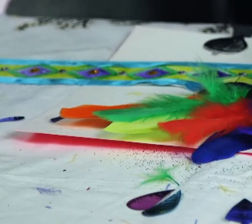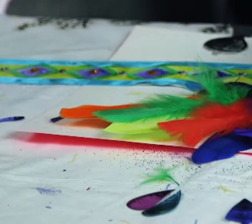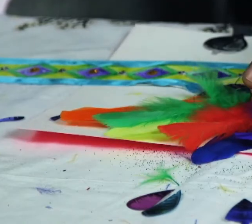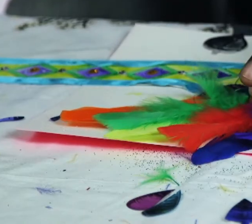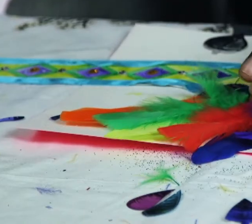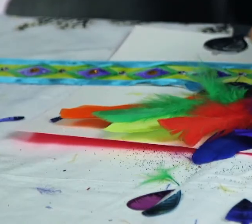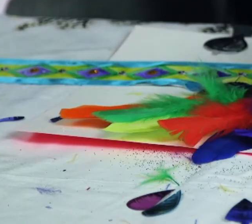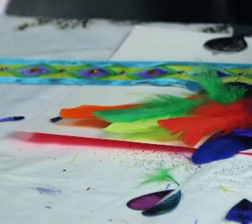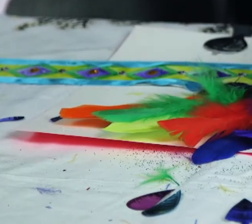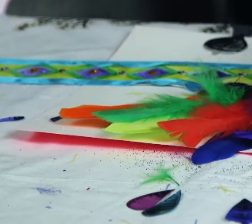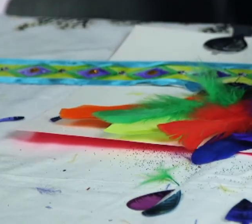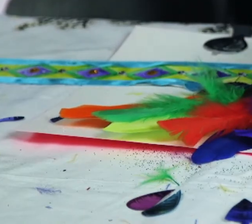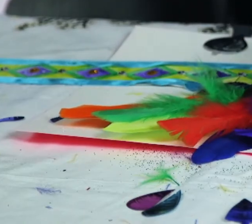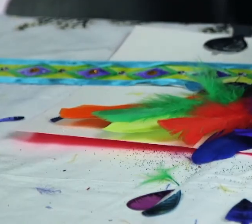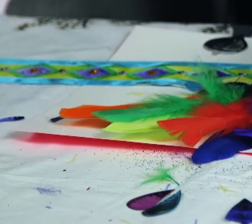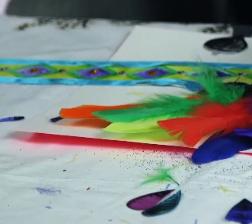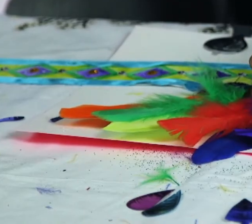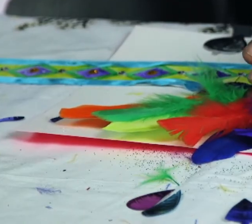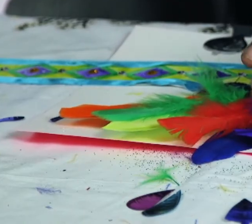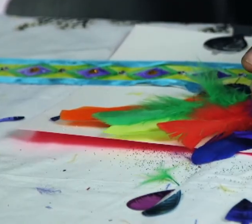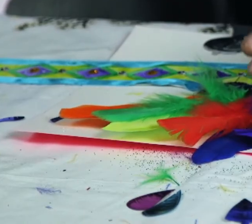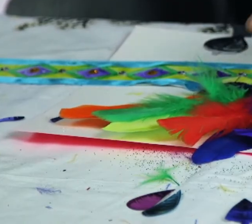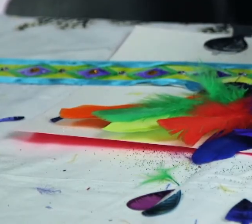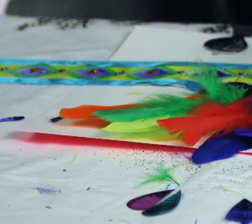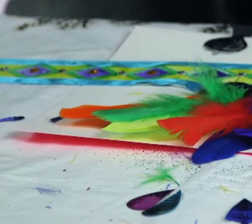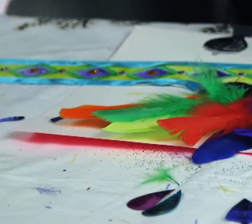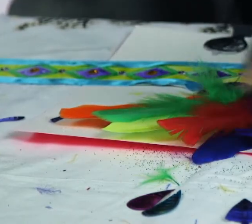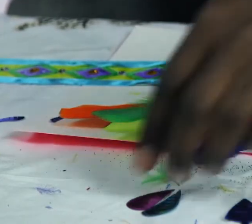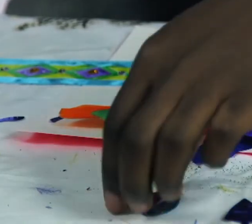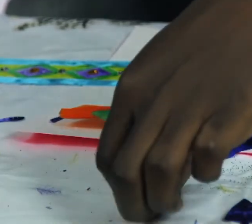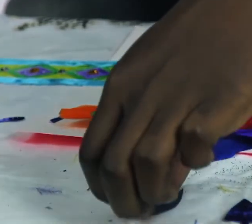until we get to